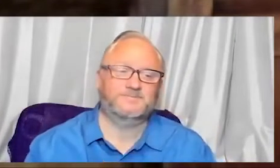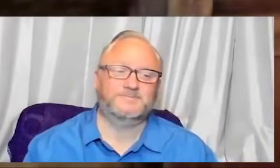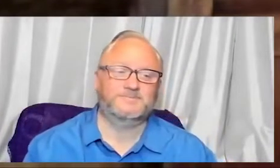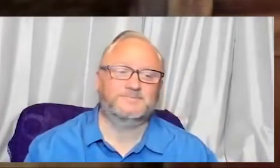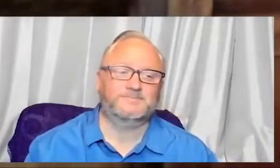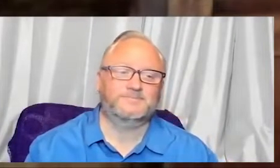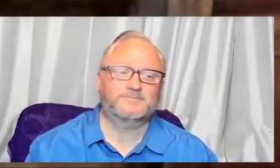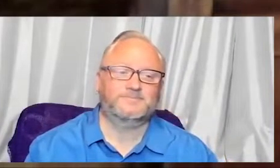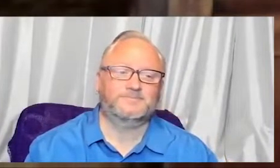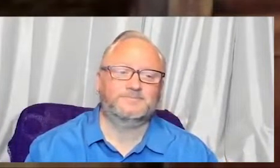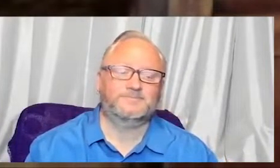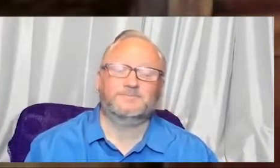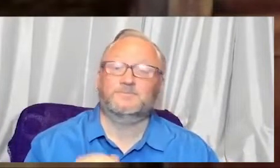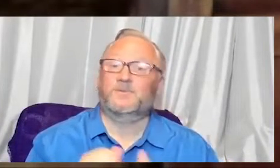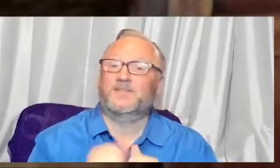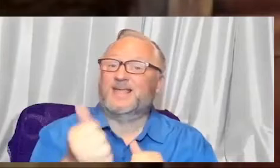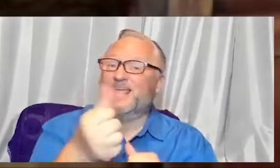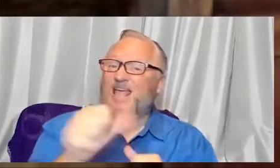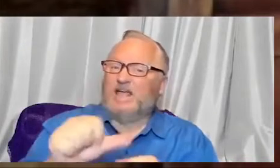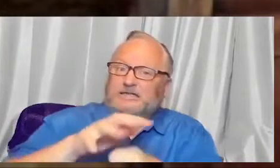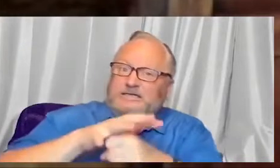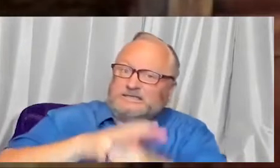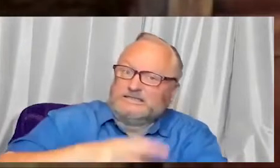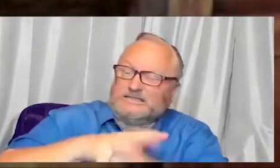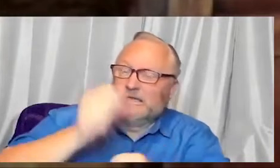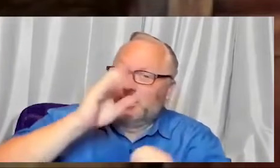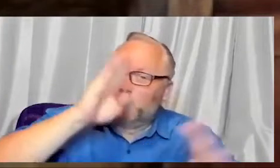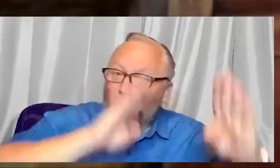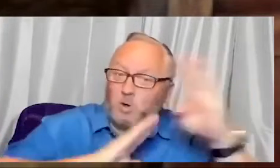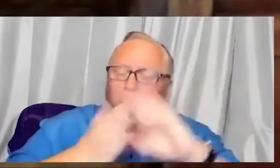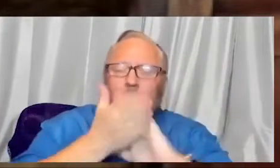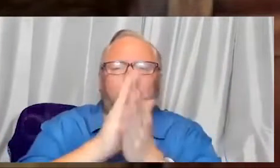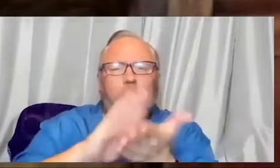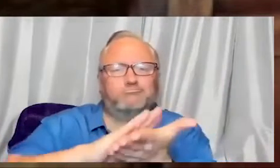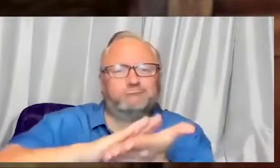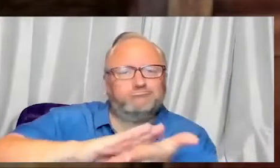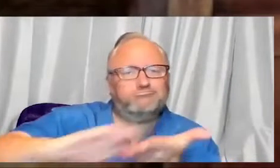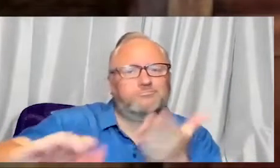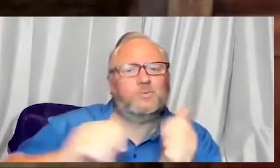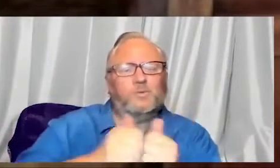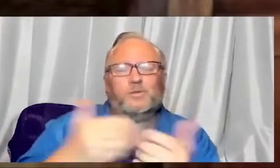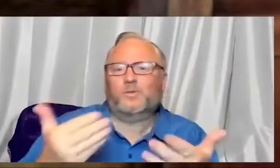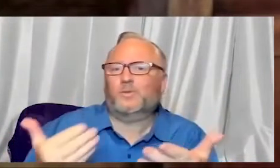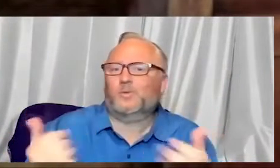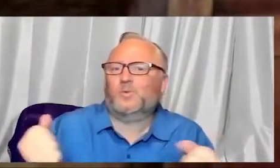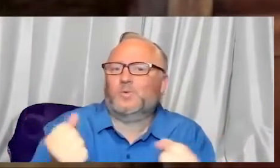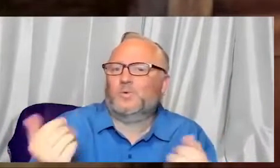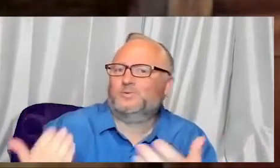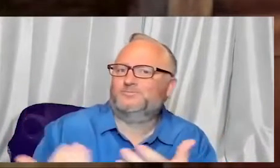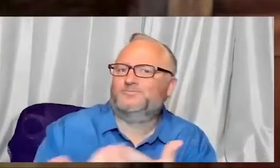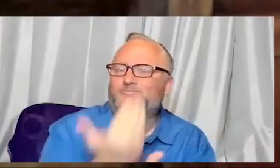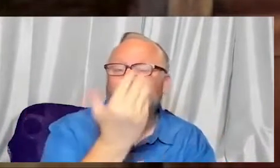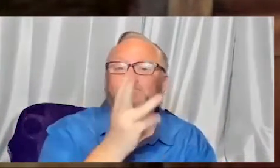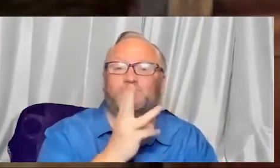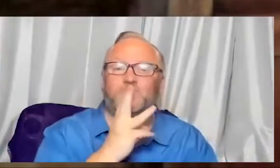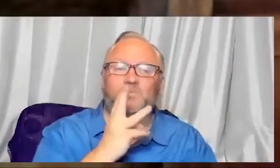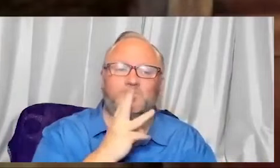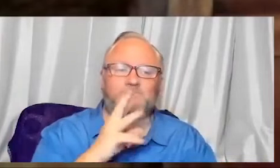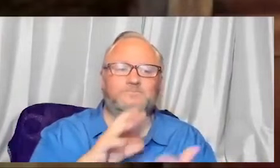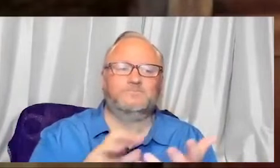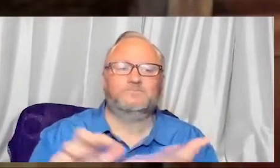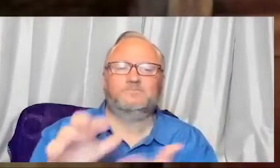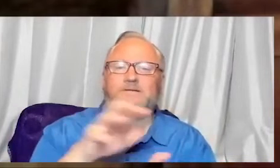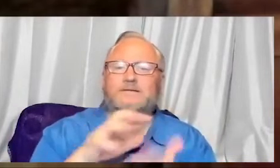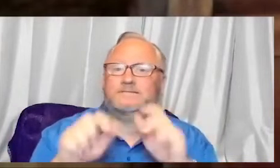Let any tension or worry be washed away by the briskness of these combined